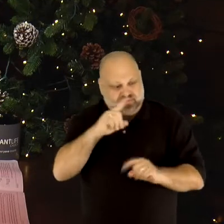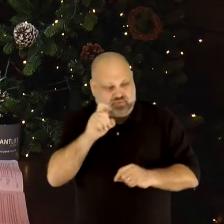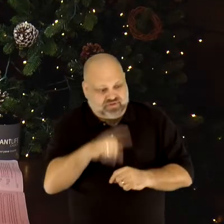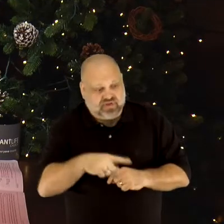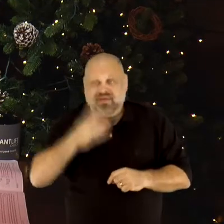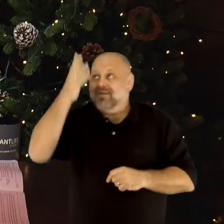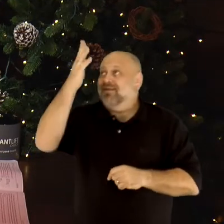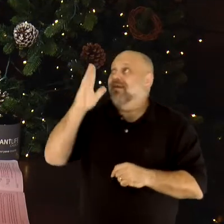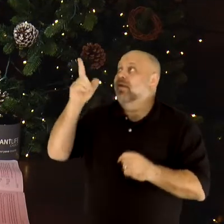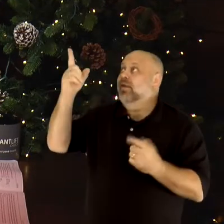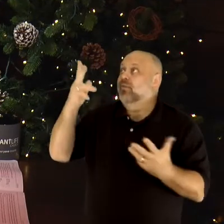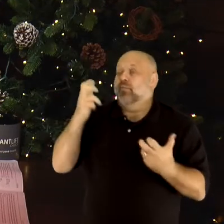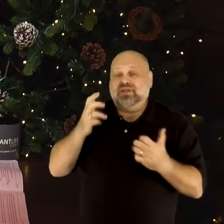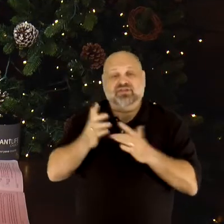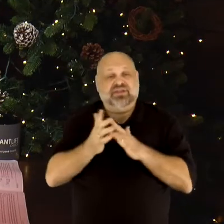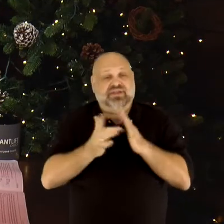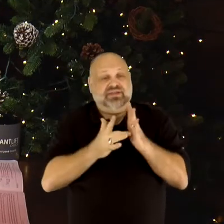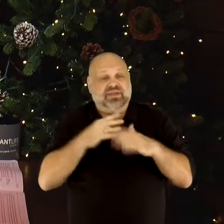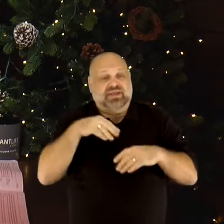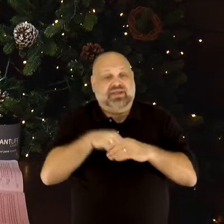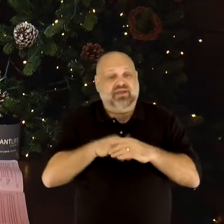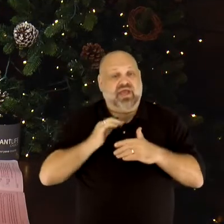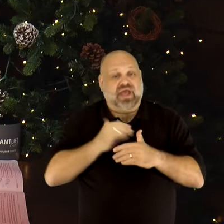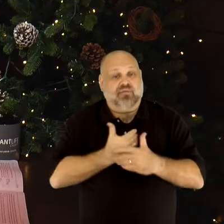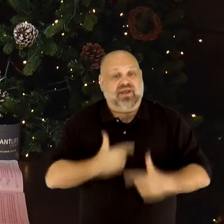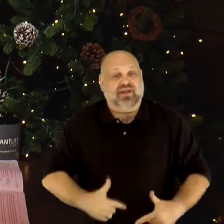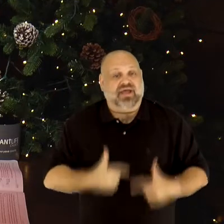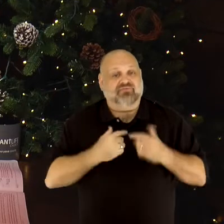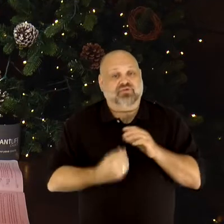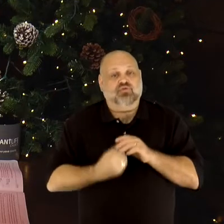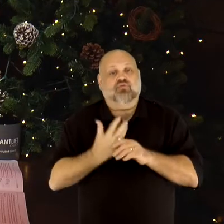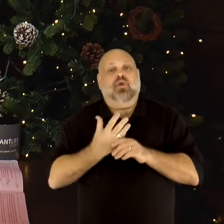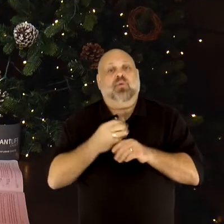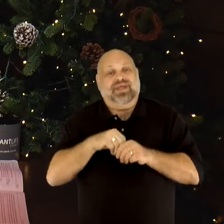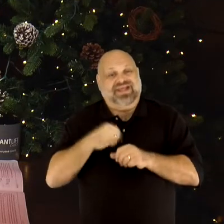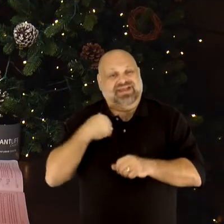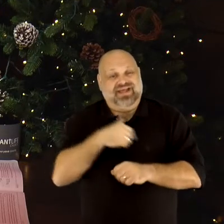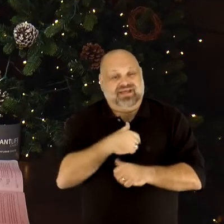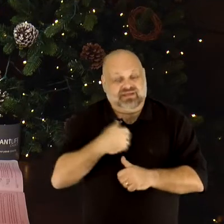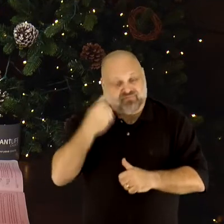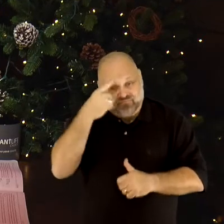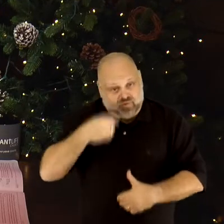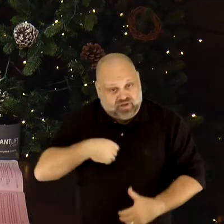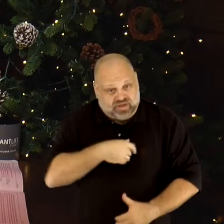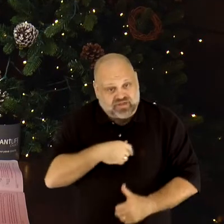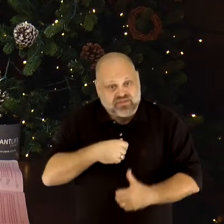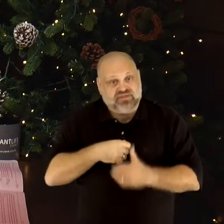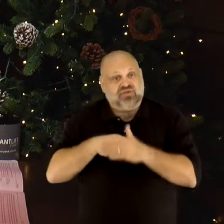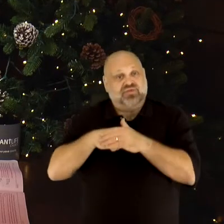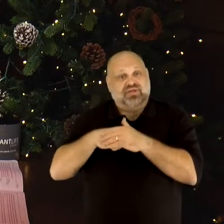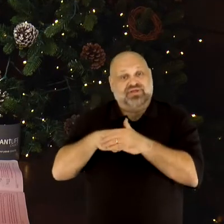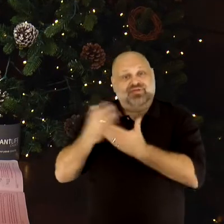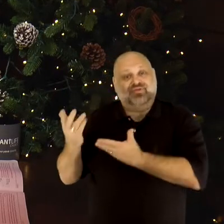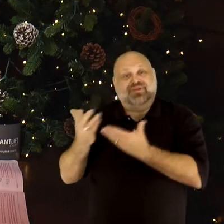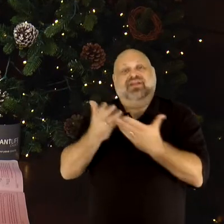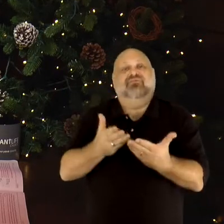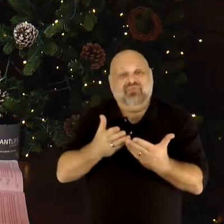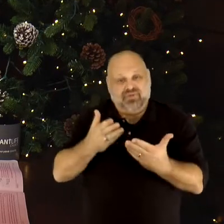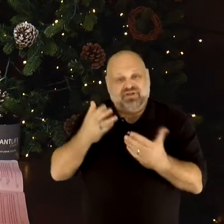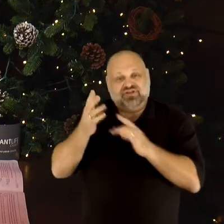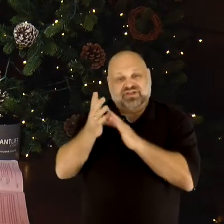God want Jesus to come into our lives, to grow within us, and then for us to deliver him to the